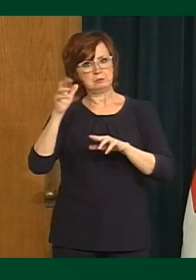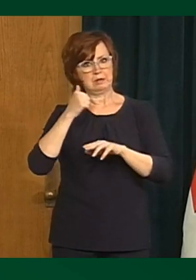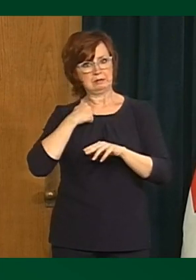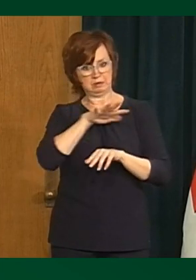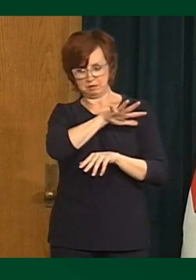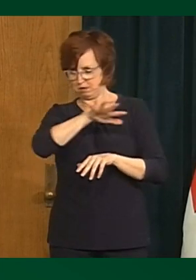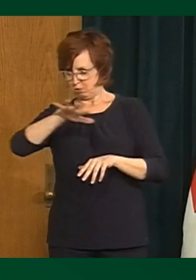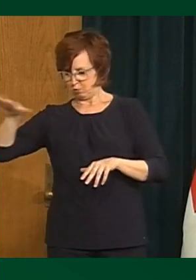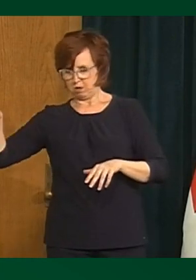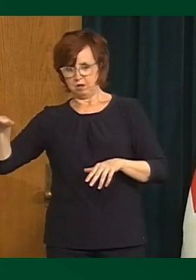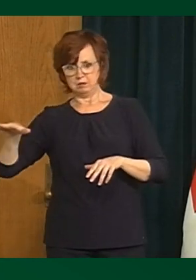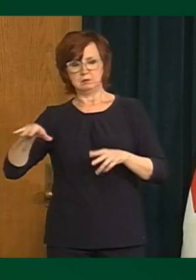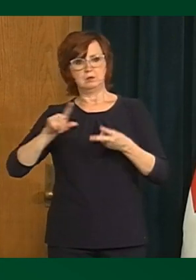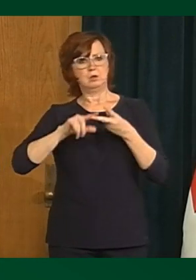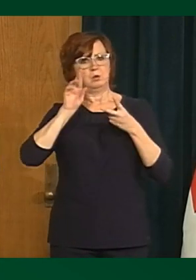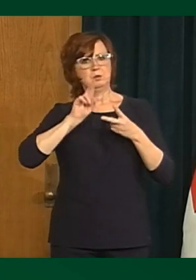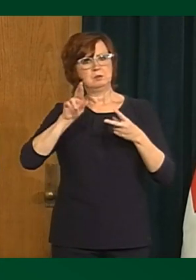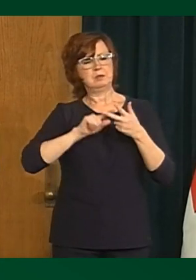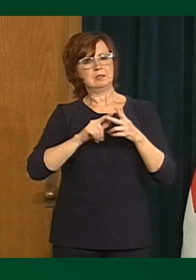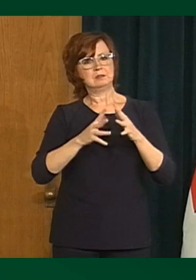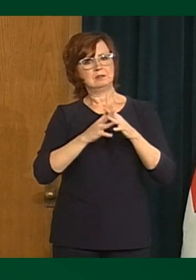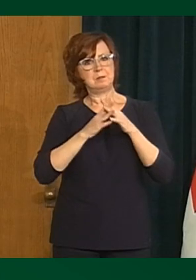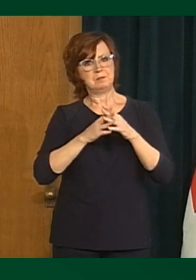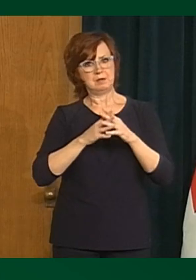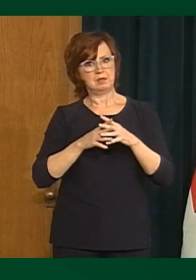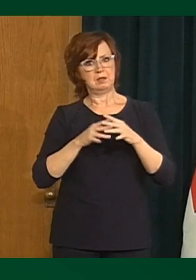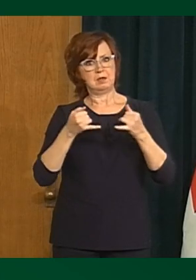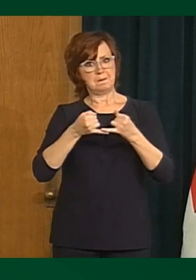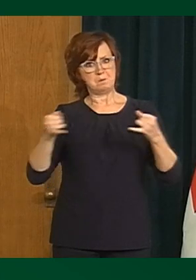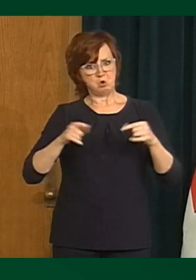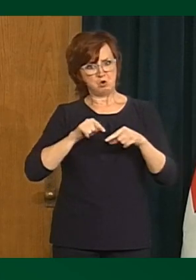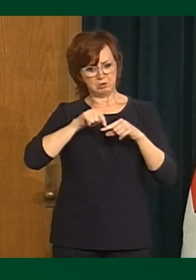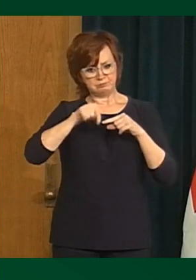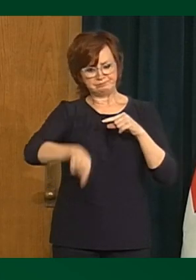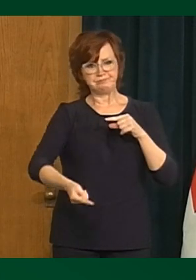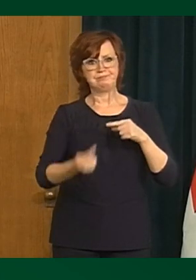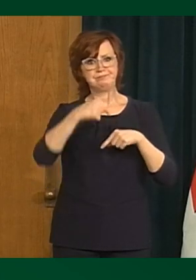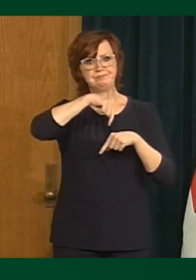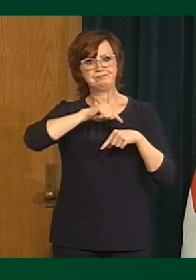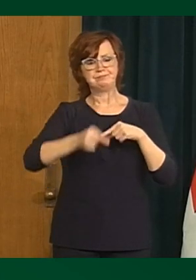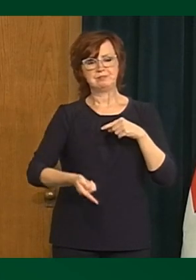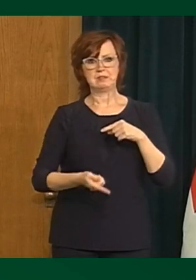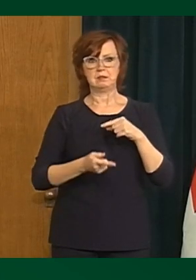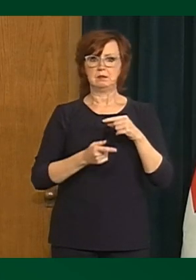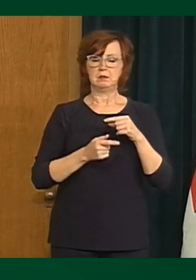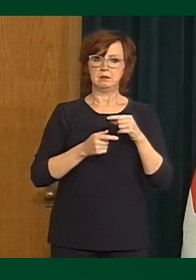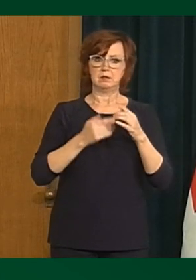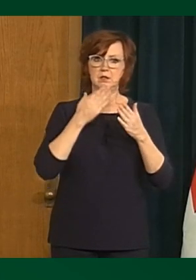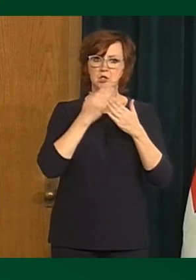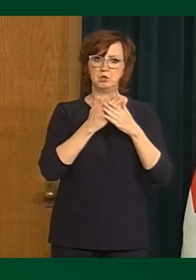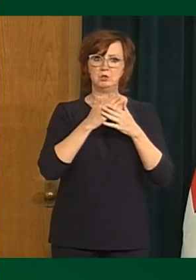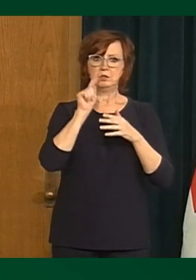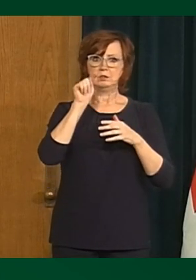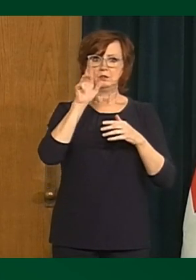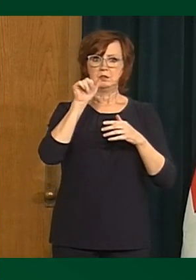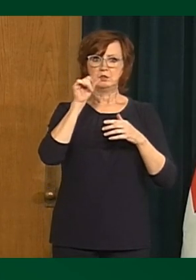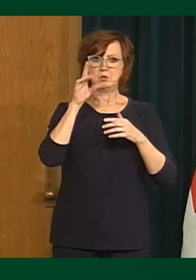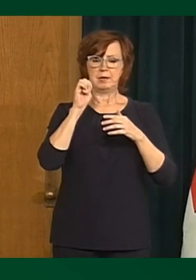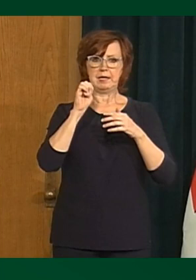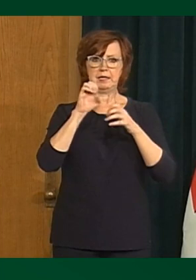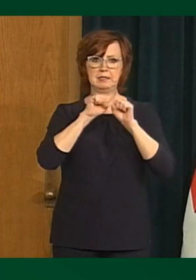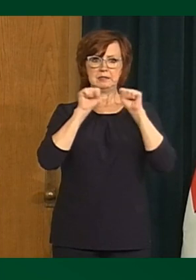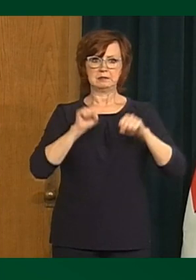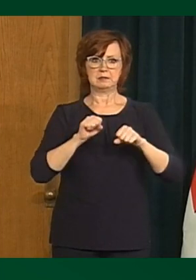we are allowing a reasonable amount of trade so that our economies jointly can equally can